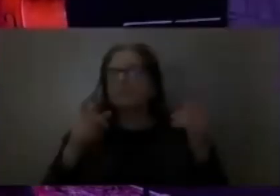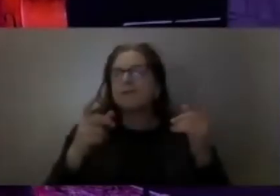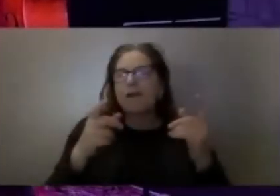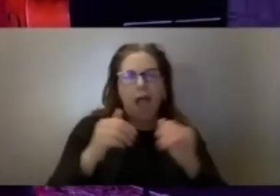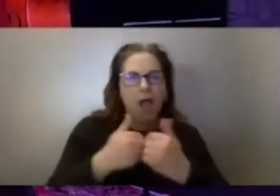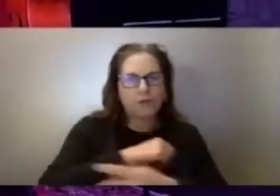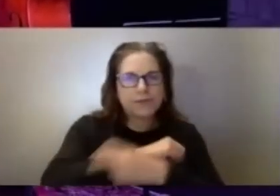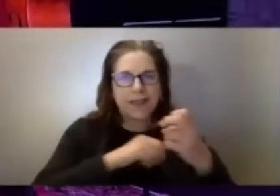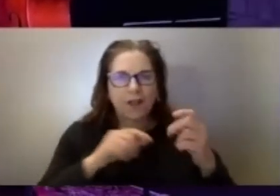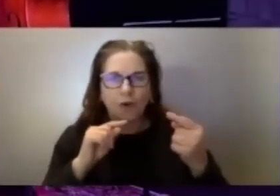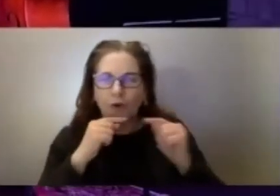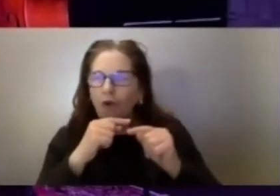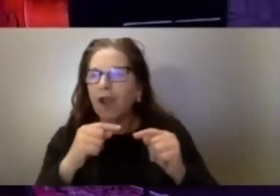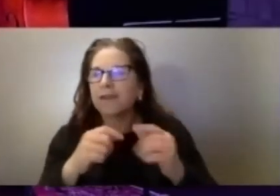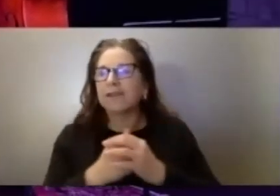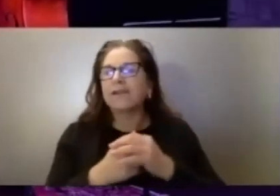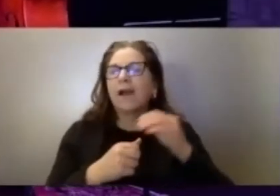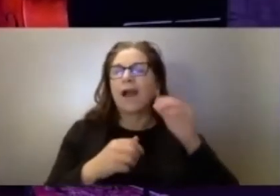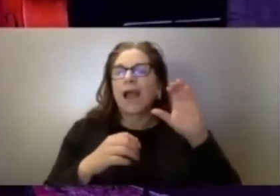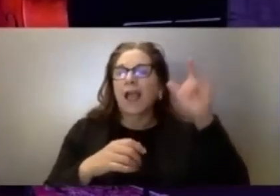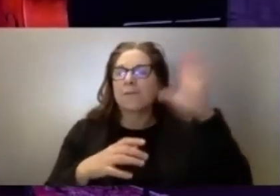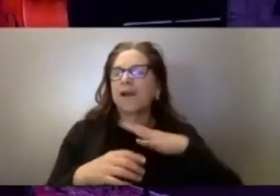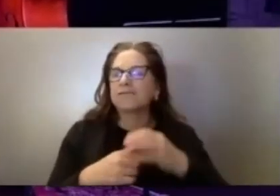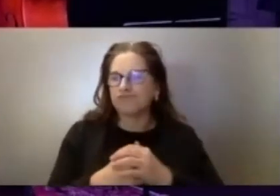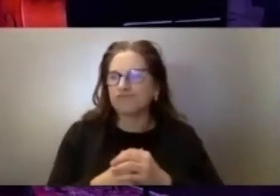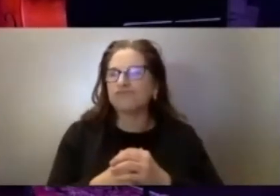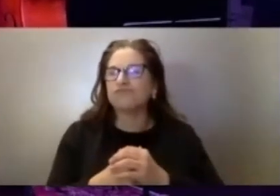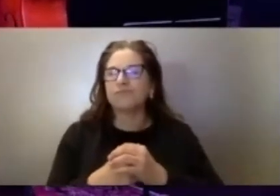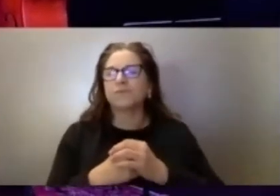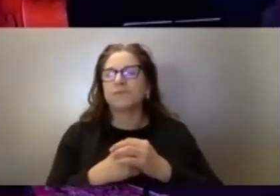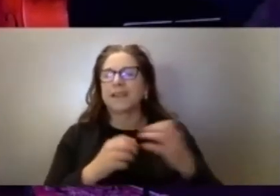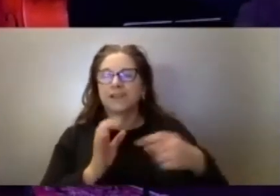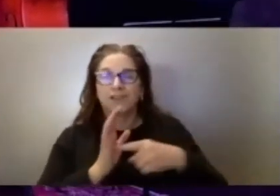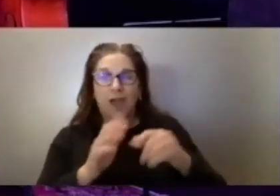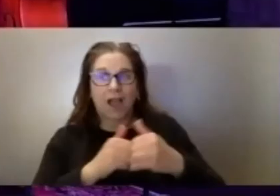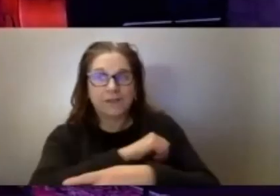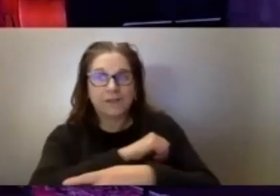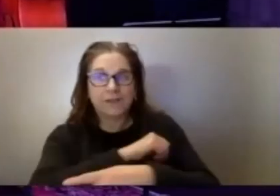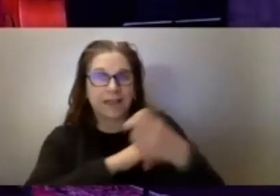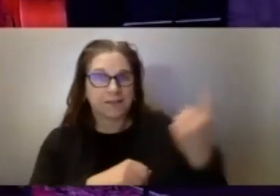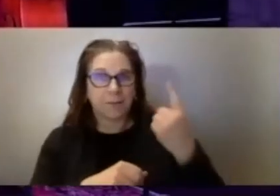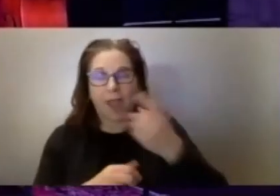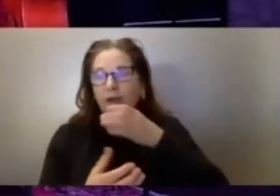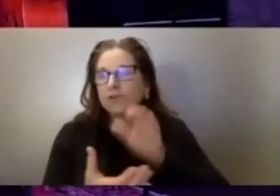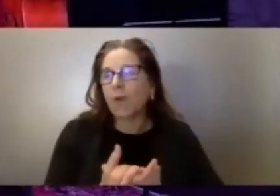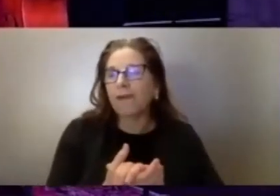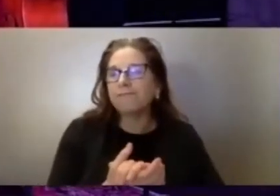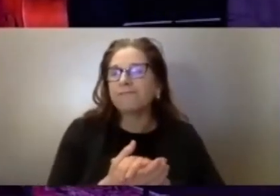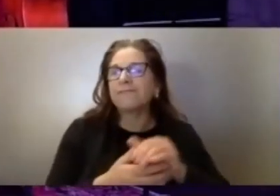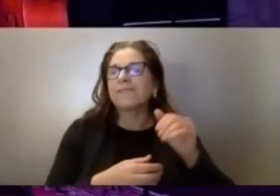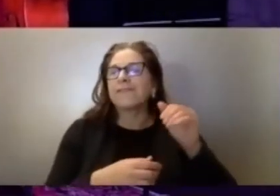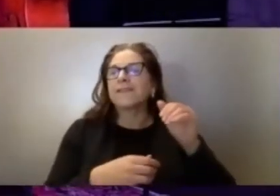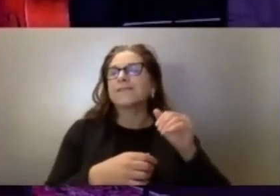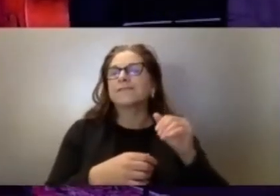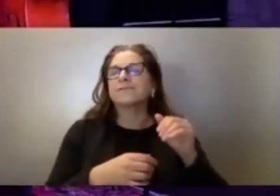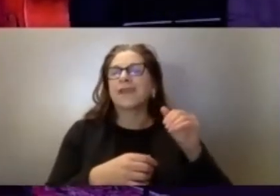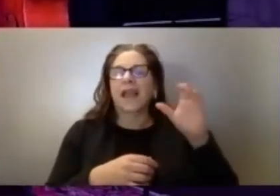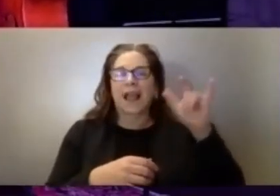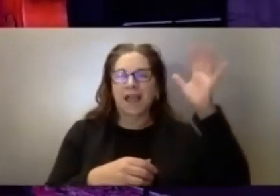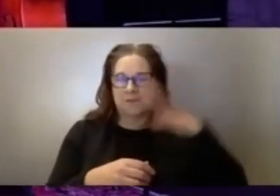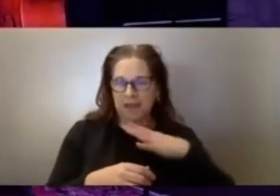Then Rabbit showed, and the clay man obeyed. Then Rabbit showed him how to steal a chicken, and the clay man obeyed. Then he showed him